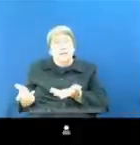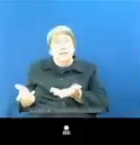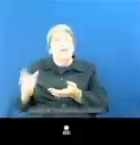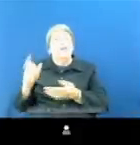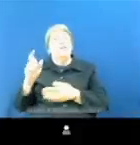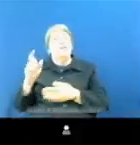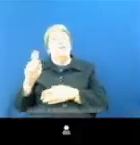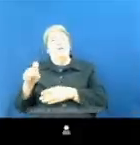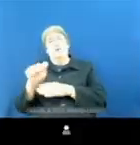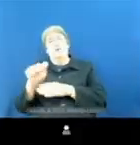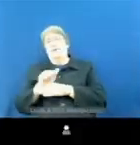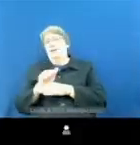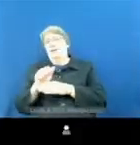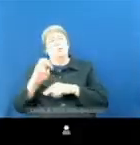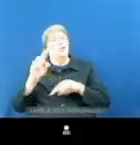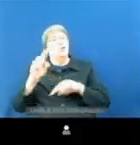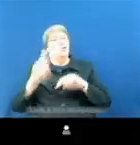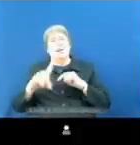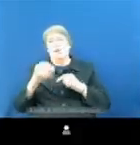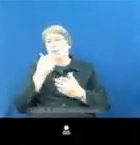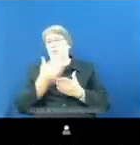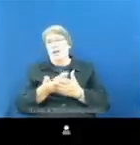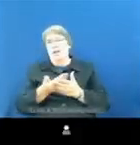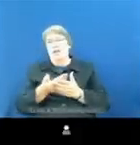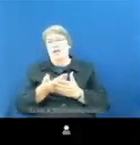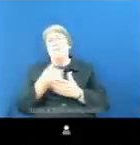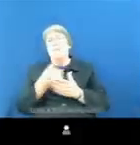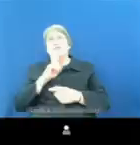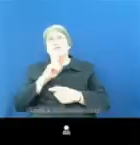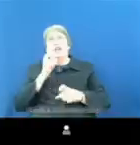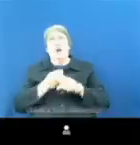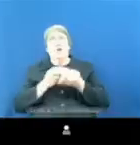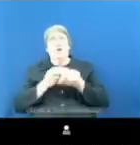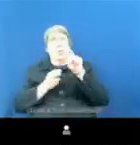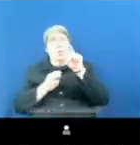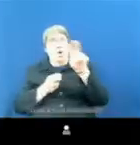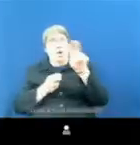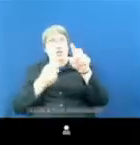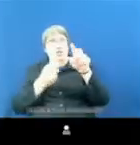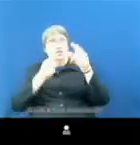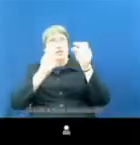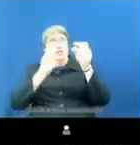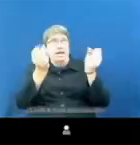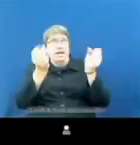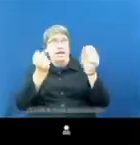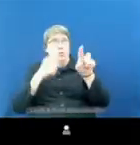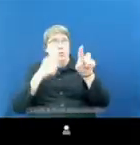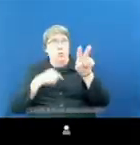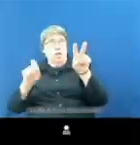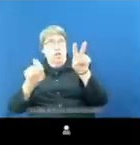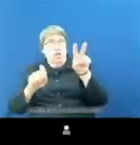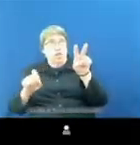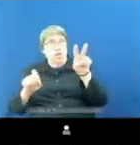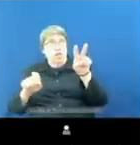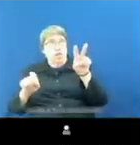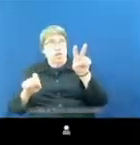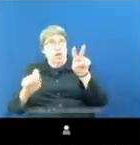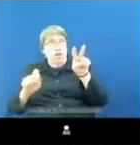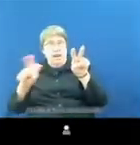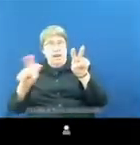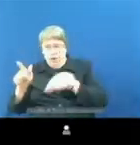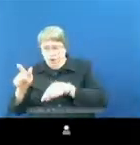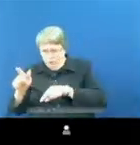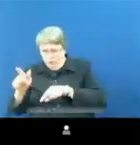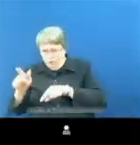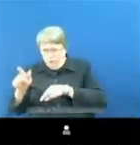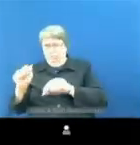practiced. Because it's frankly hard to watch somebody signing and to write anything legible on a piece of